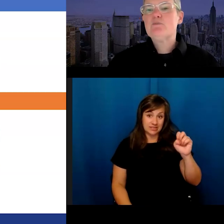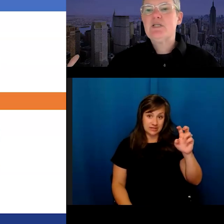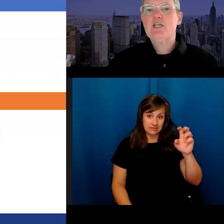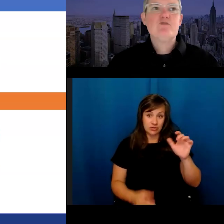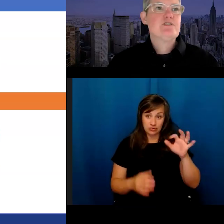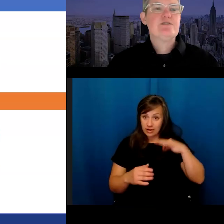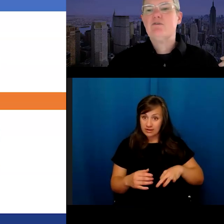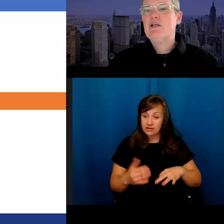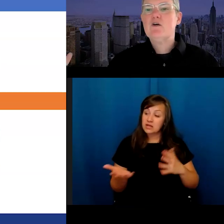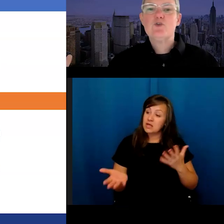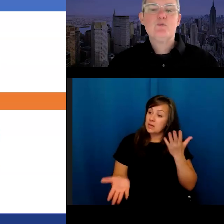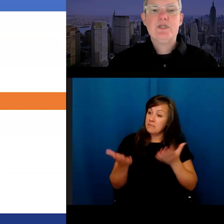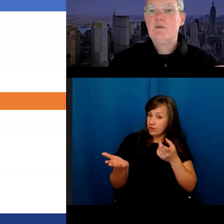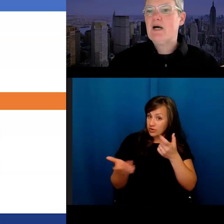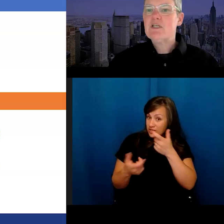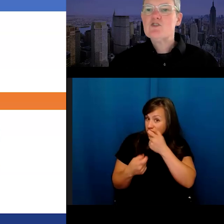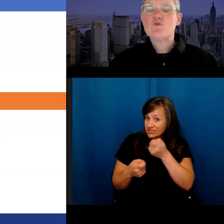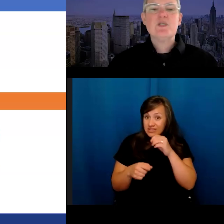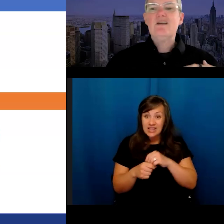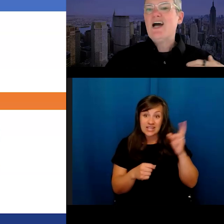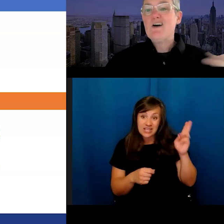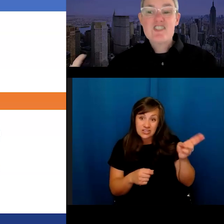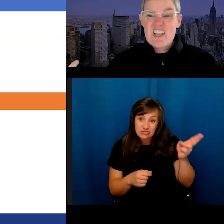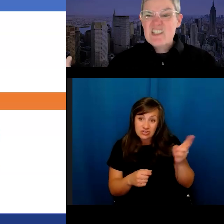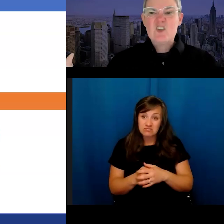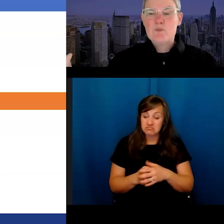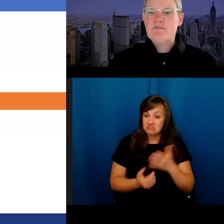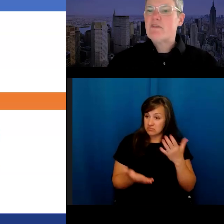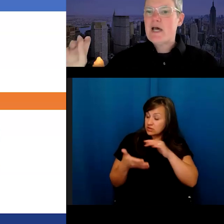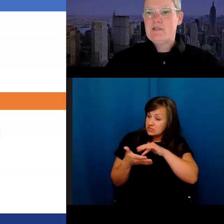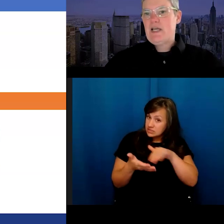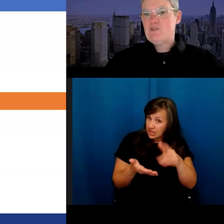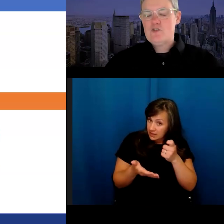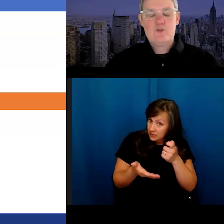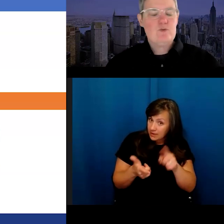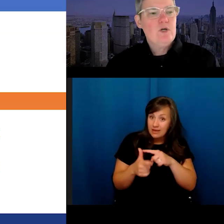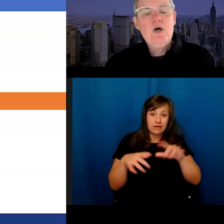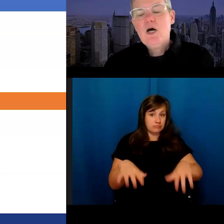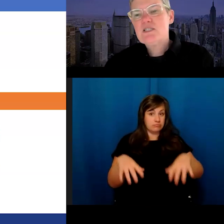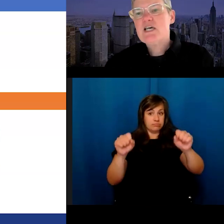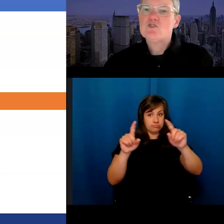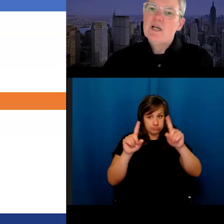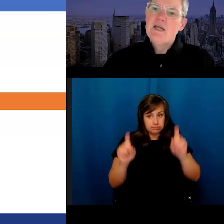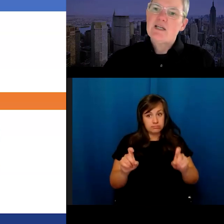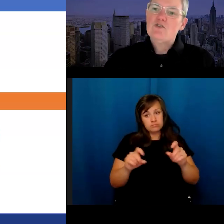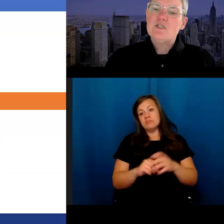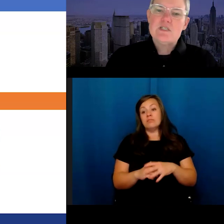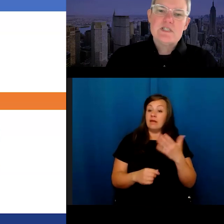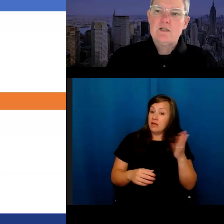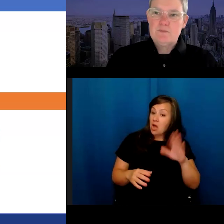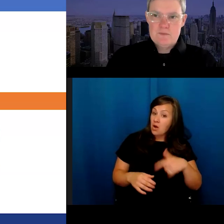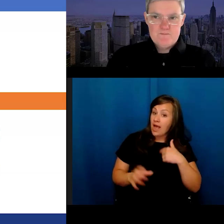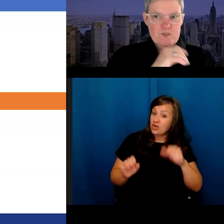hey, I've really been interested, or I know a little bit about history. I'll study a little bit for that and do a test. Or hey, I can